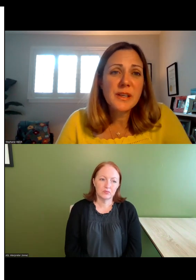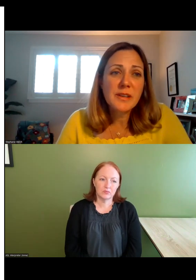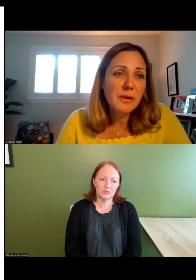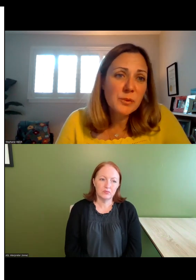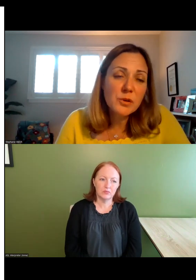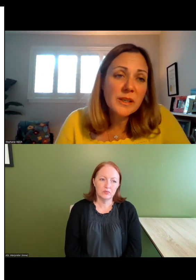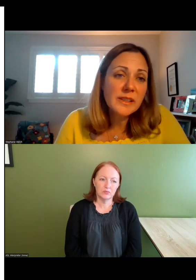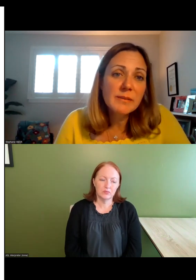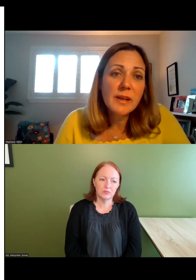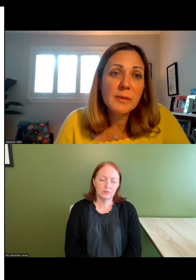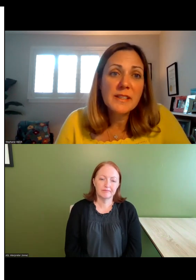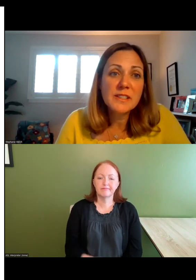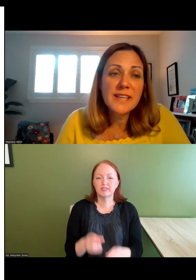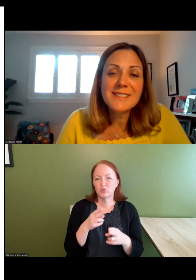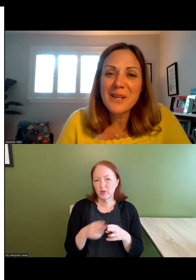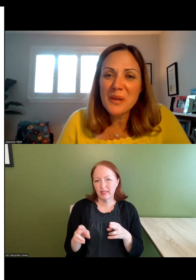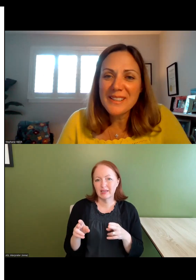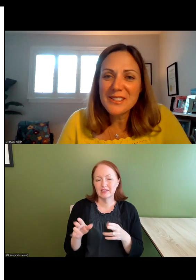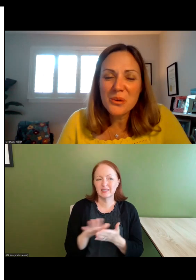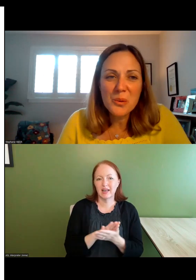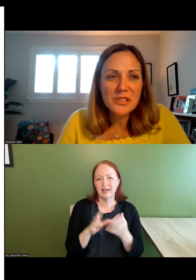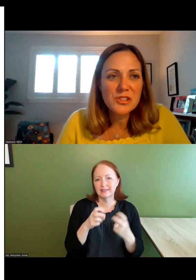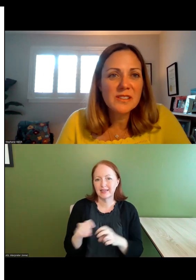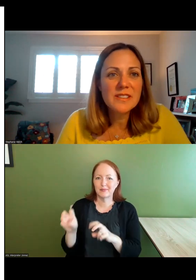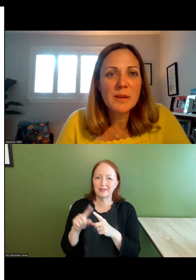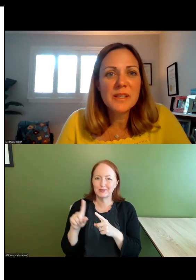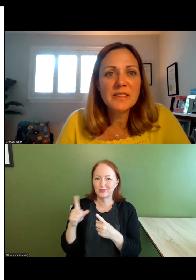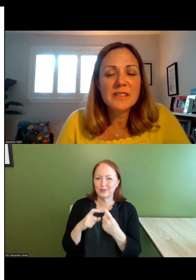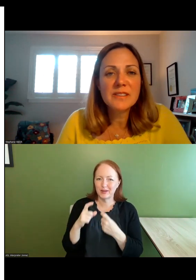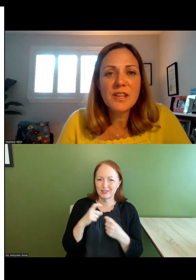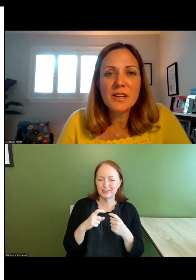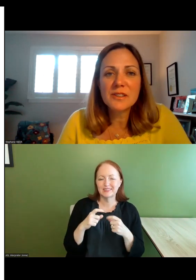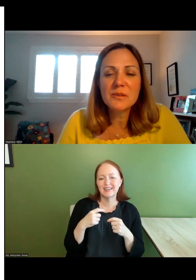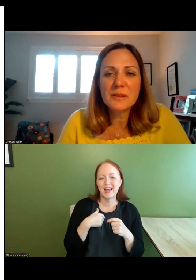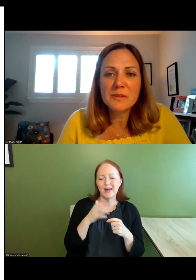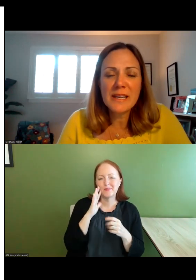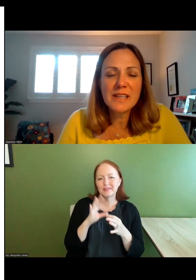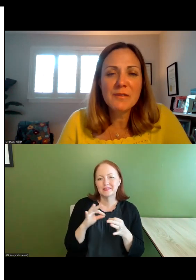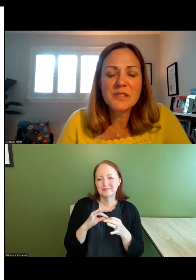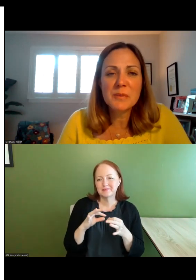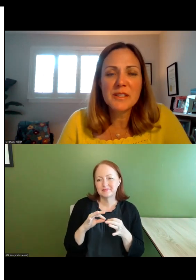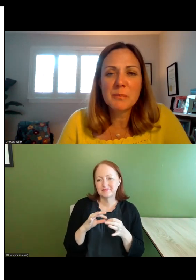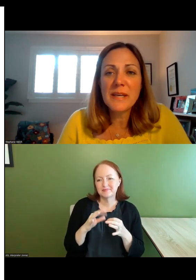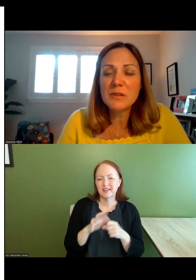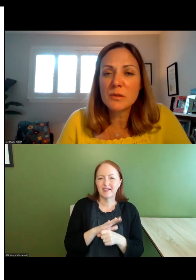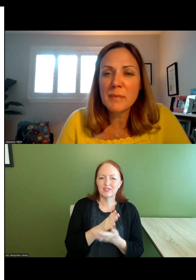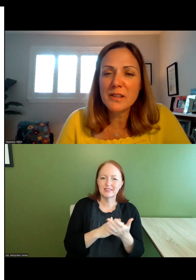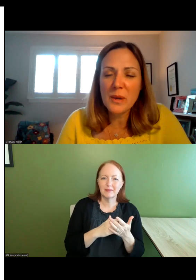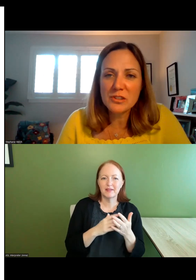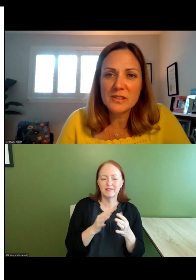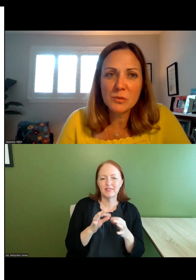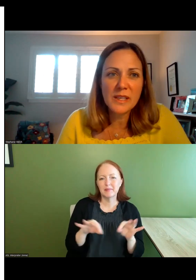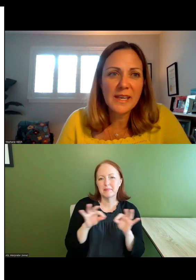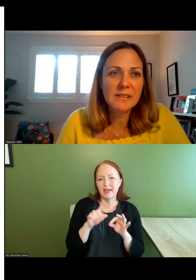So real quickly, as a nice segue into your questions, I'm going to talk a little, kind of cover some of the